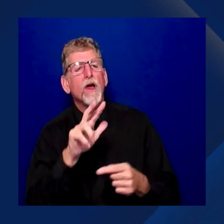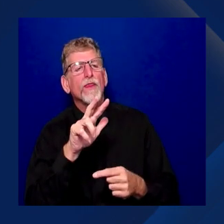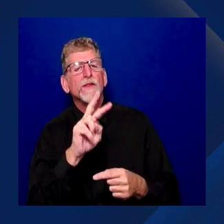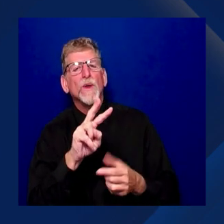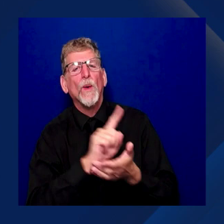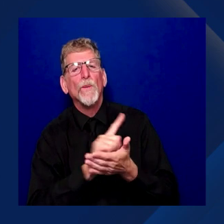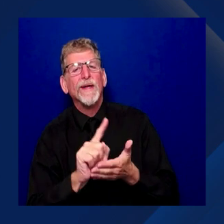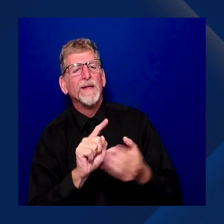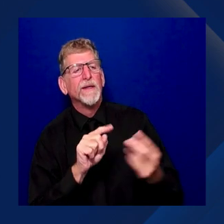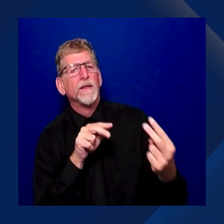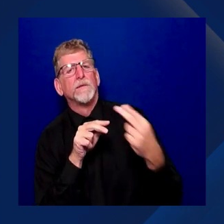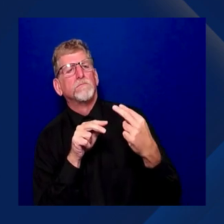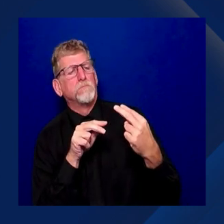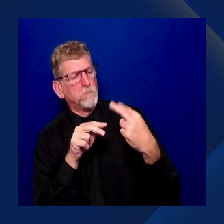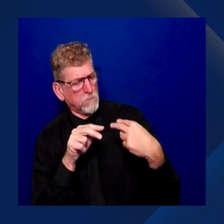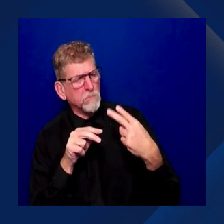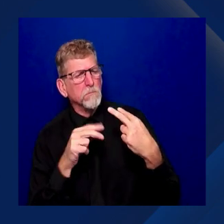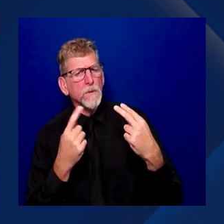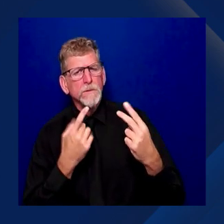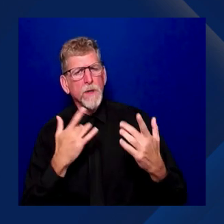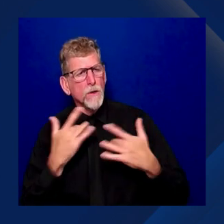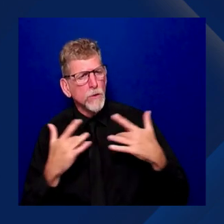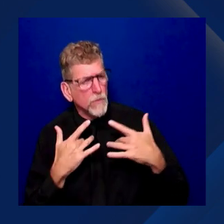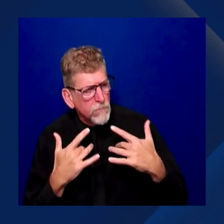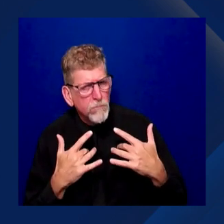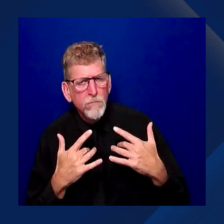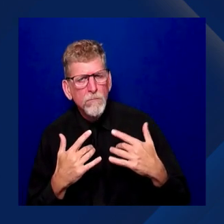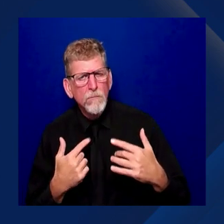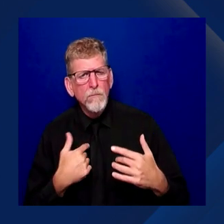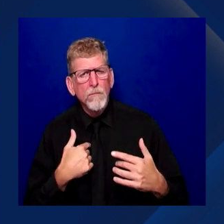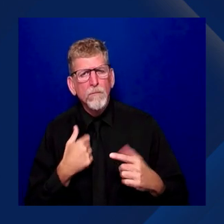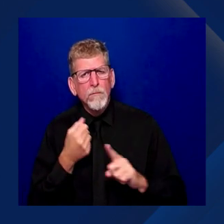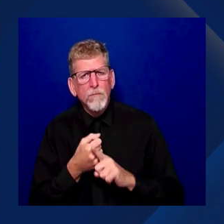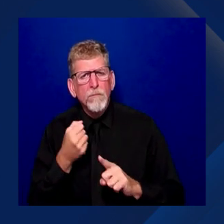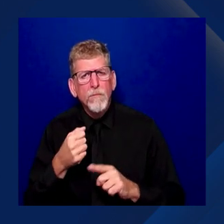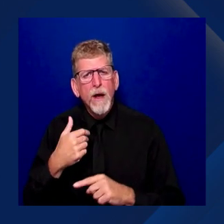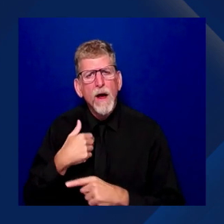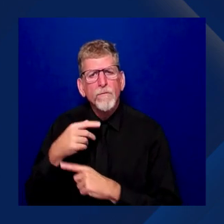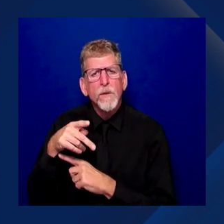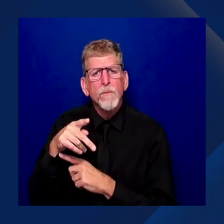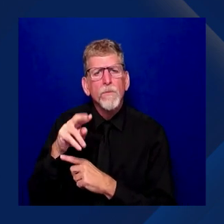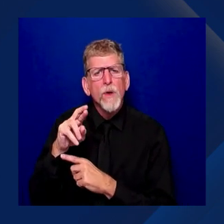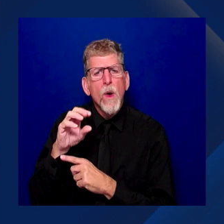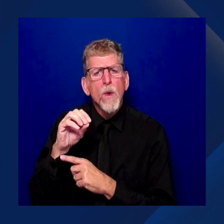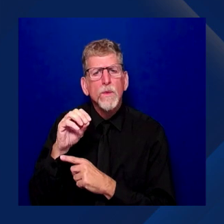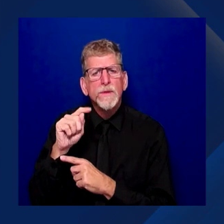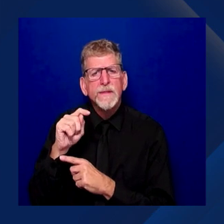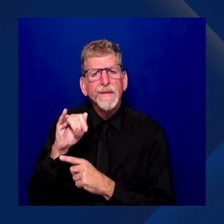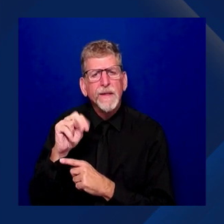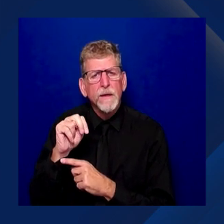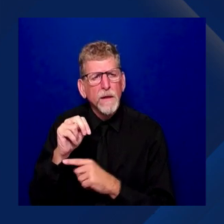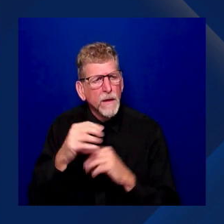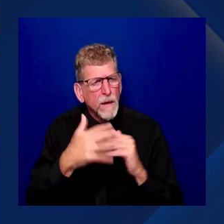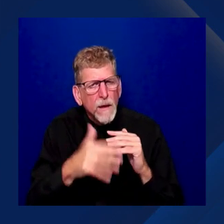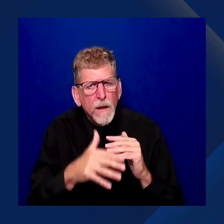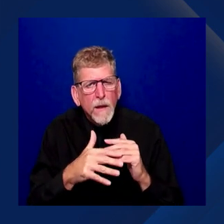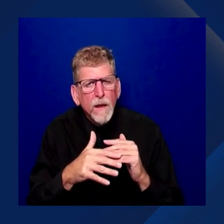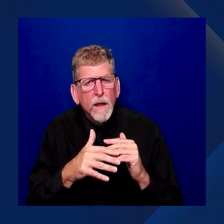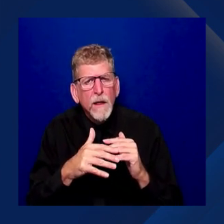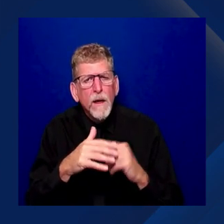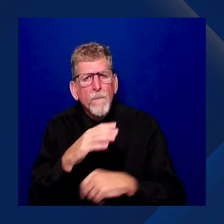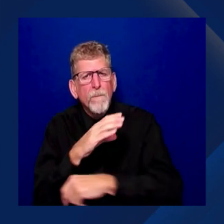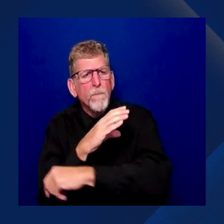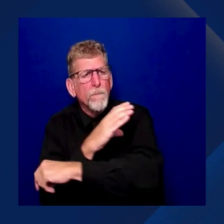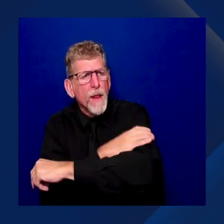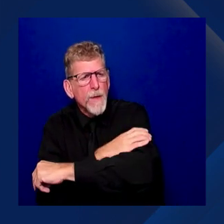happening. You know, I was spilling protein, my blood pressure was up, and so I was sent to the hospital for further monitoring. Once